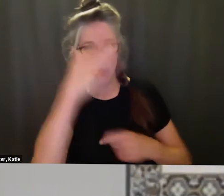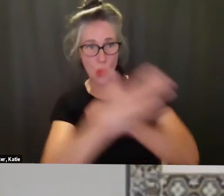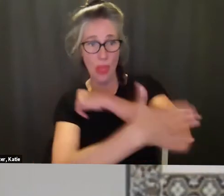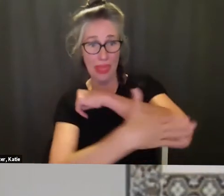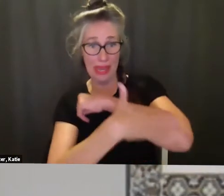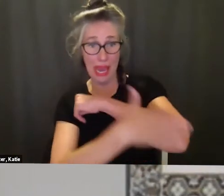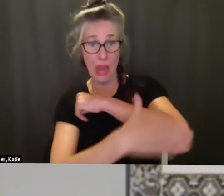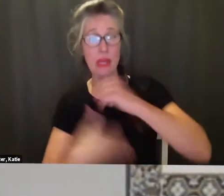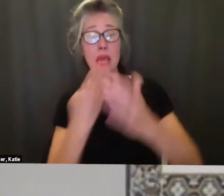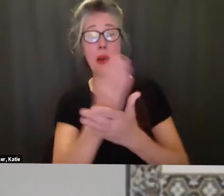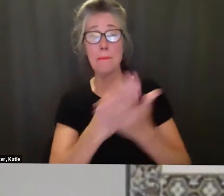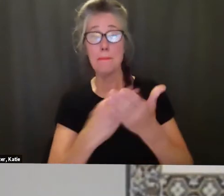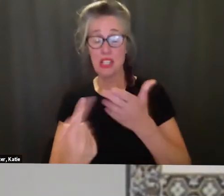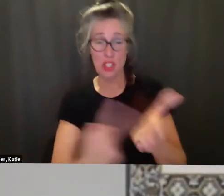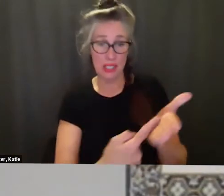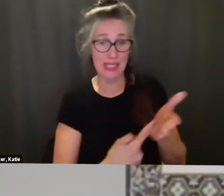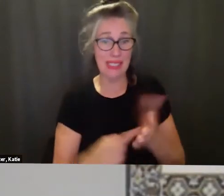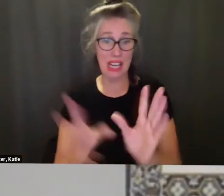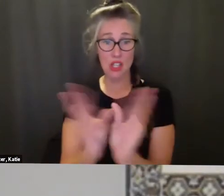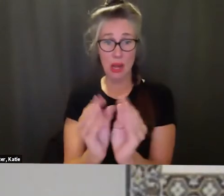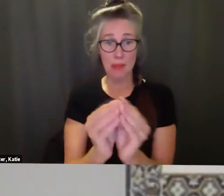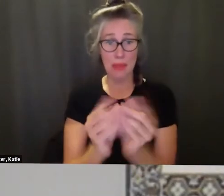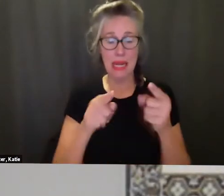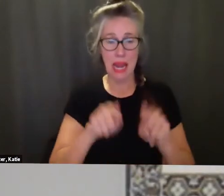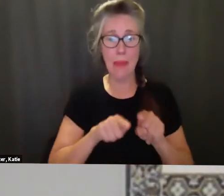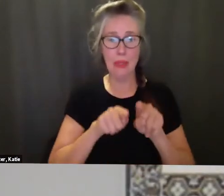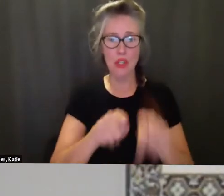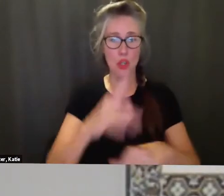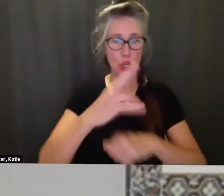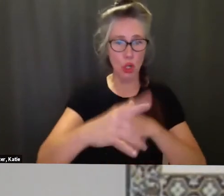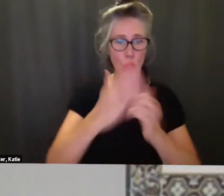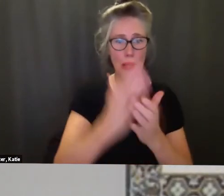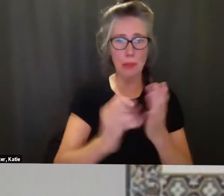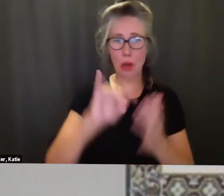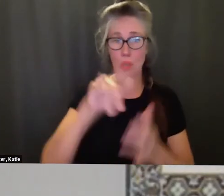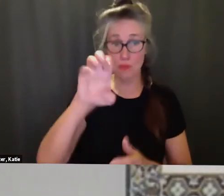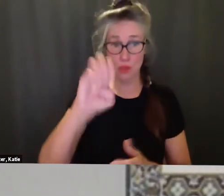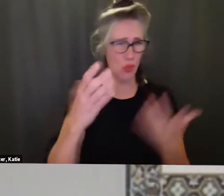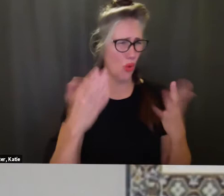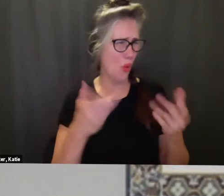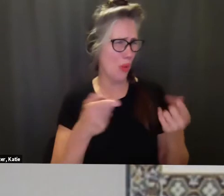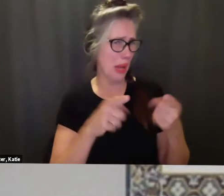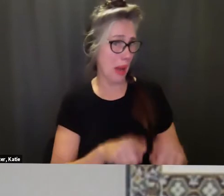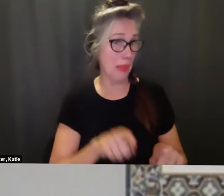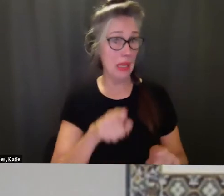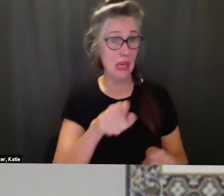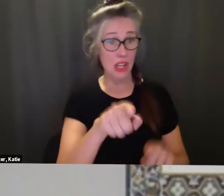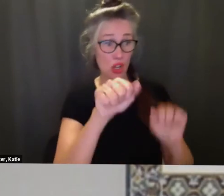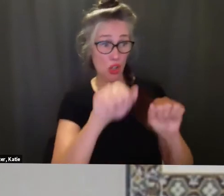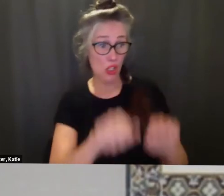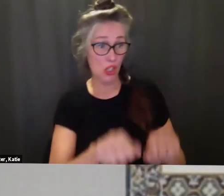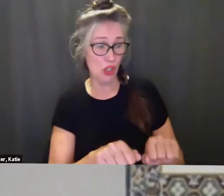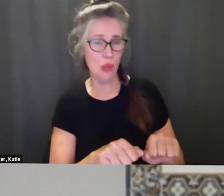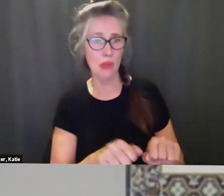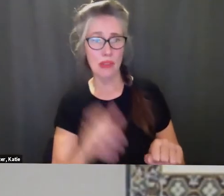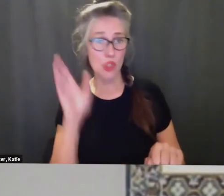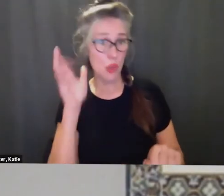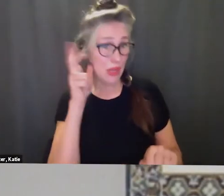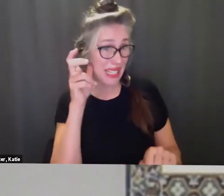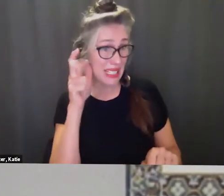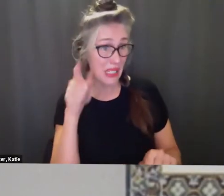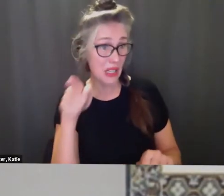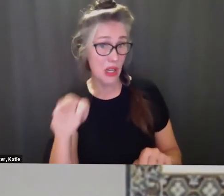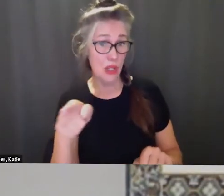of June. Are we looking, are you able to I don't know if you listen to those, but those,